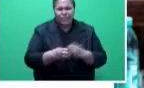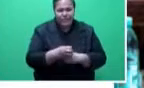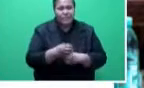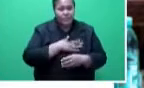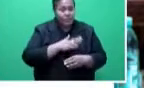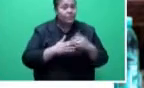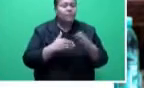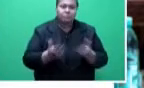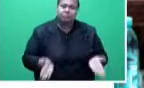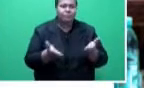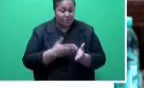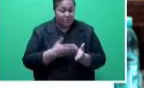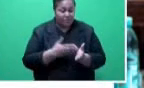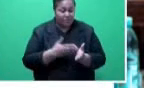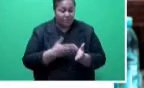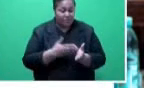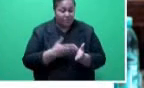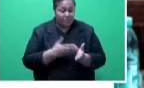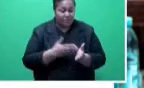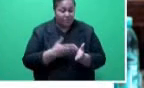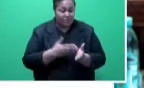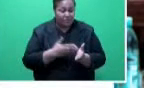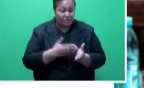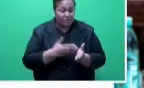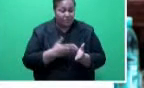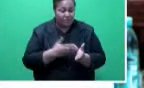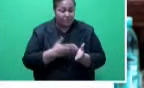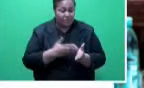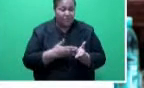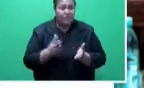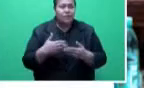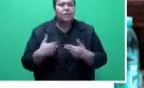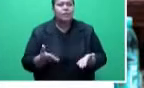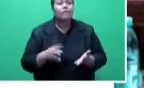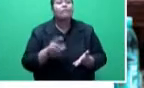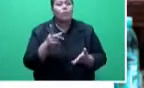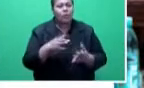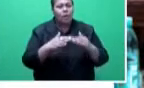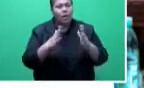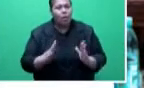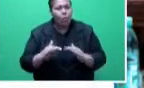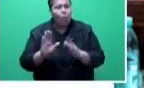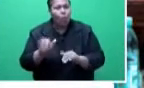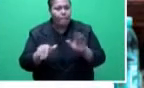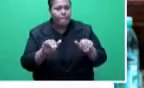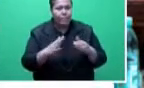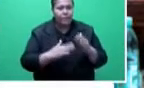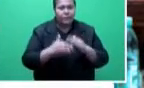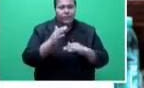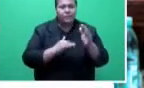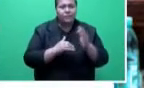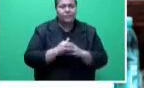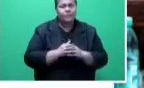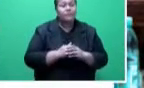Speaker, sir, of all those applications granted during this period were mainly for the residential dwellings. The value of the